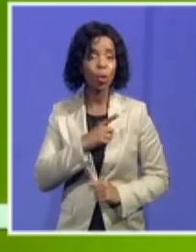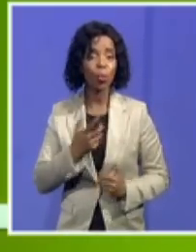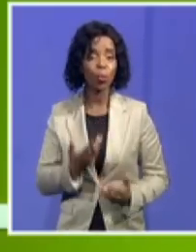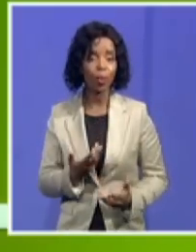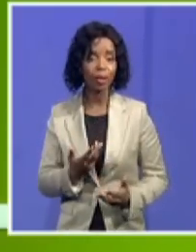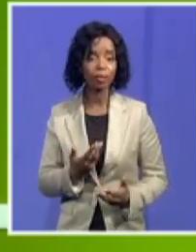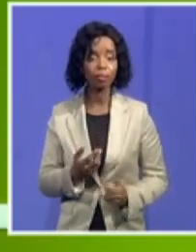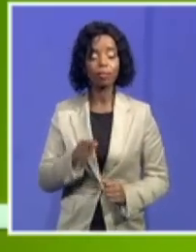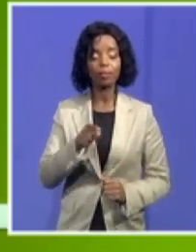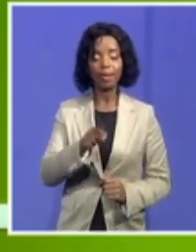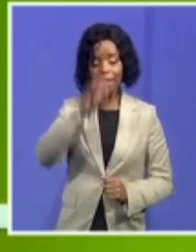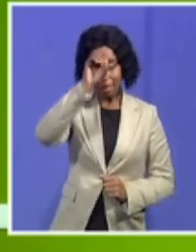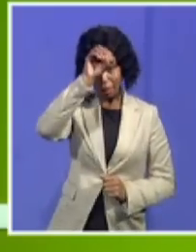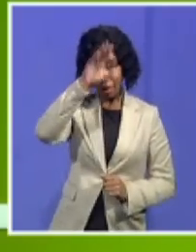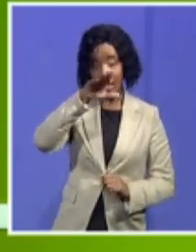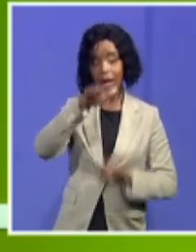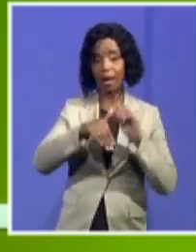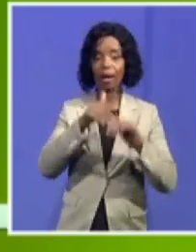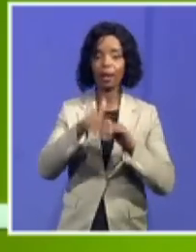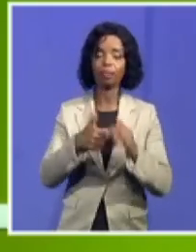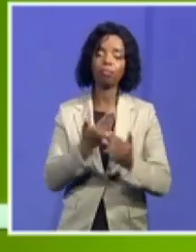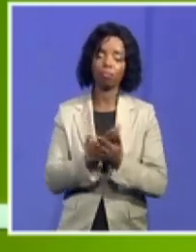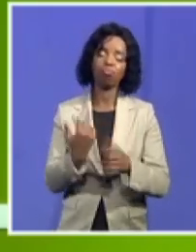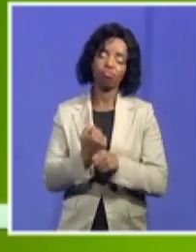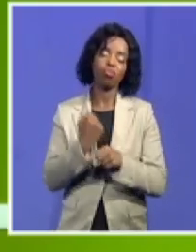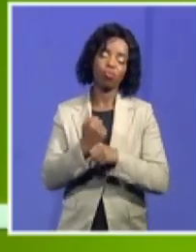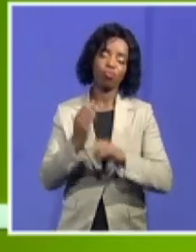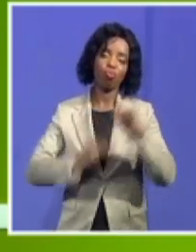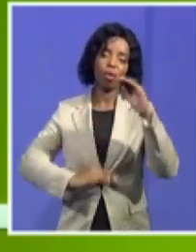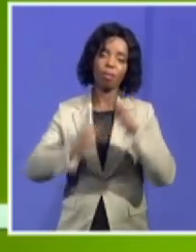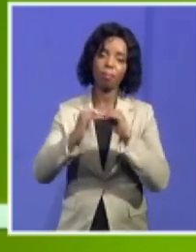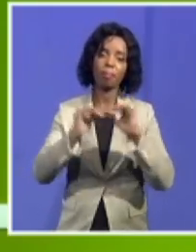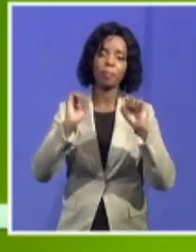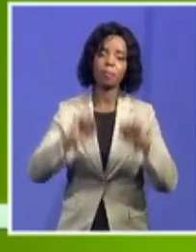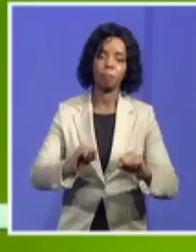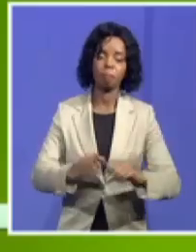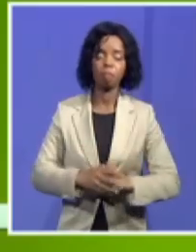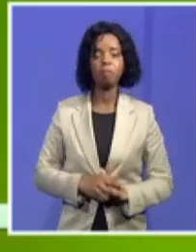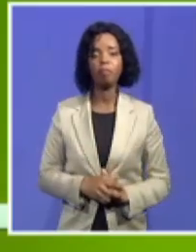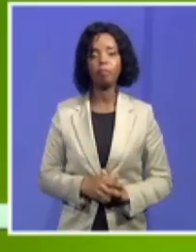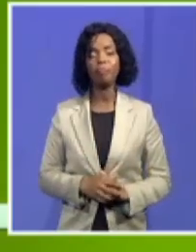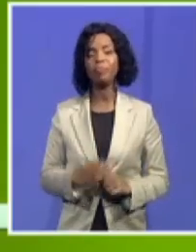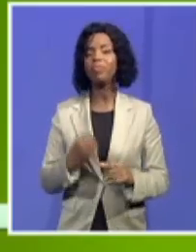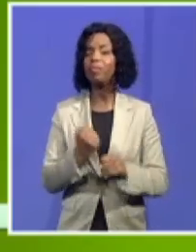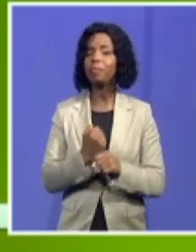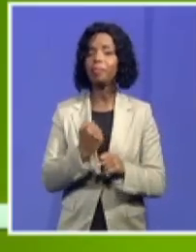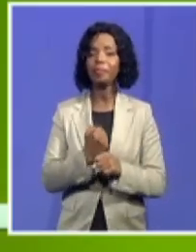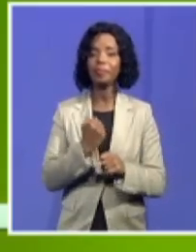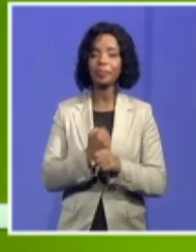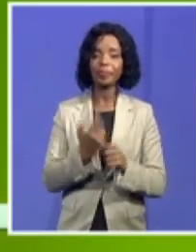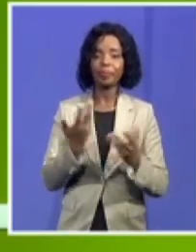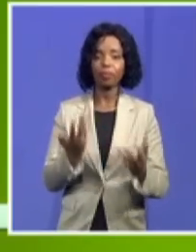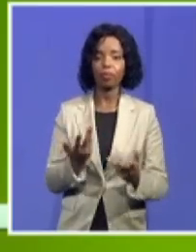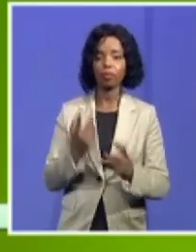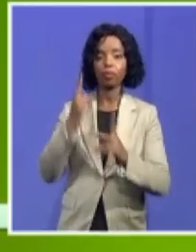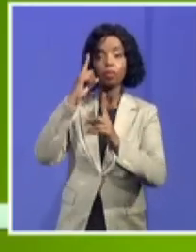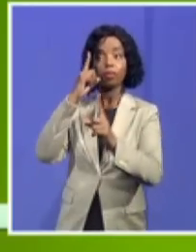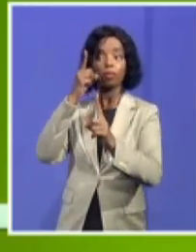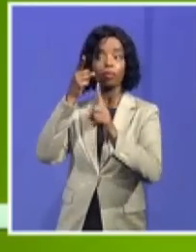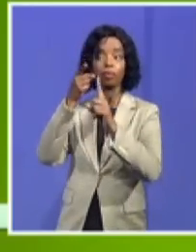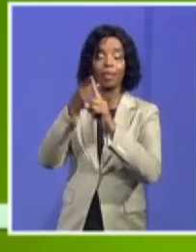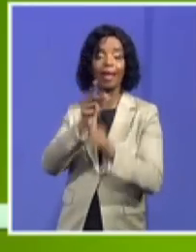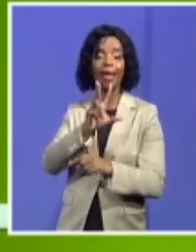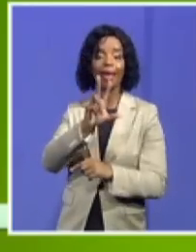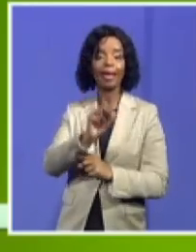optimally. We're working towards a target of 80% of all applications being resolved